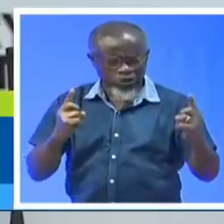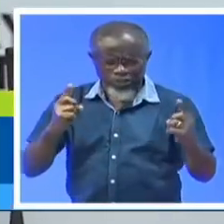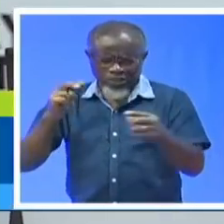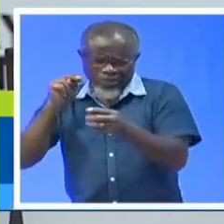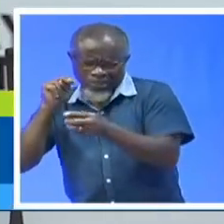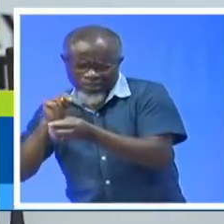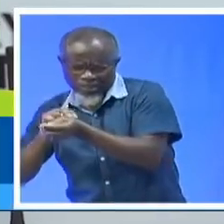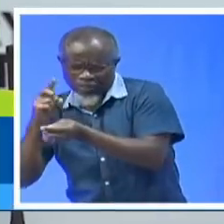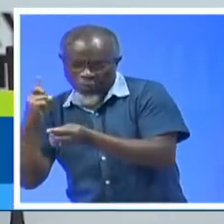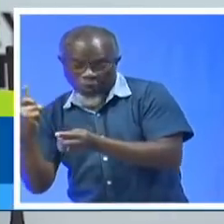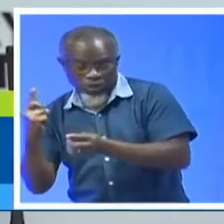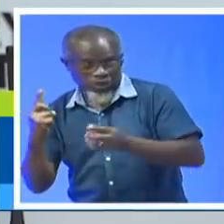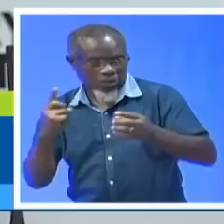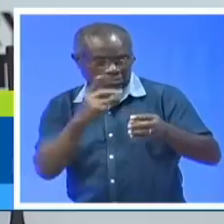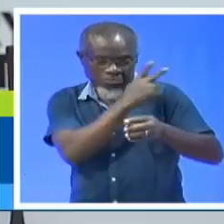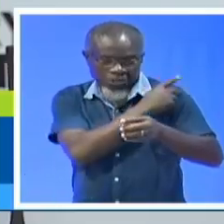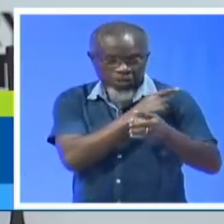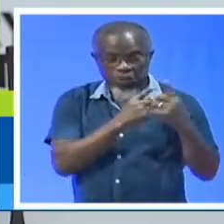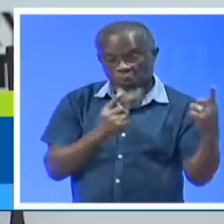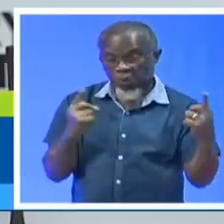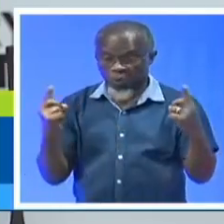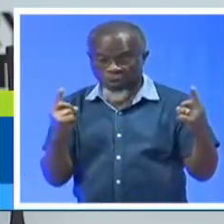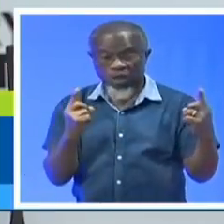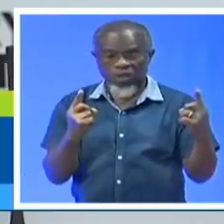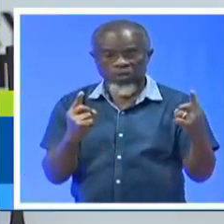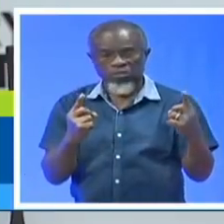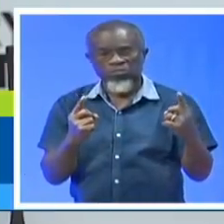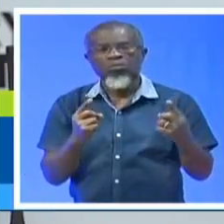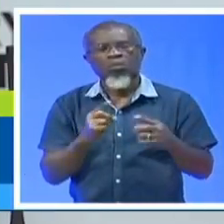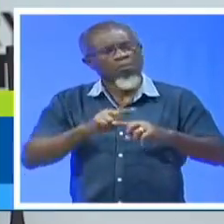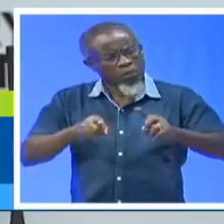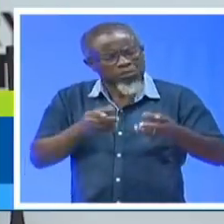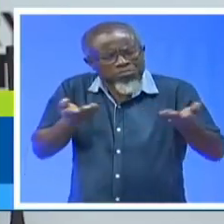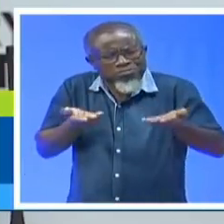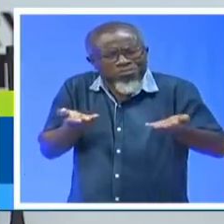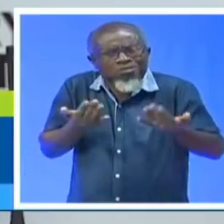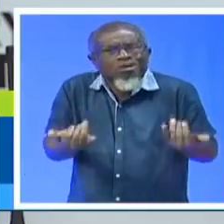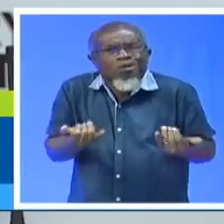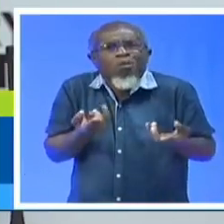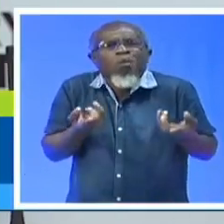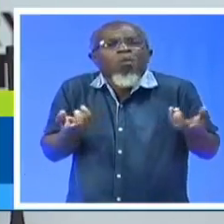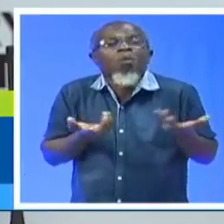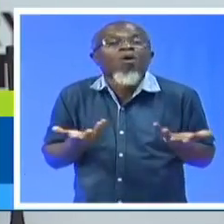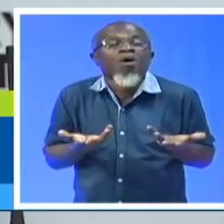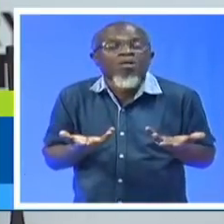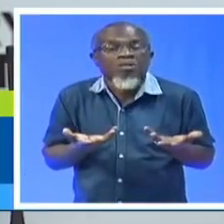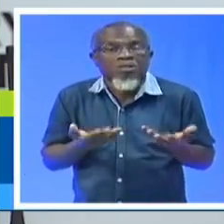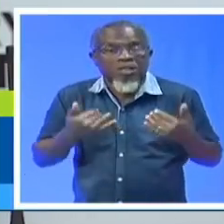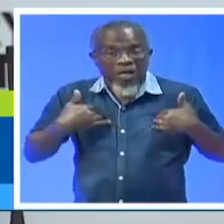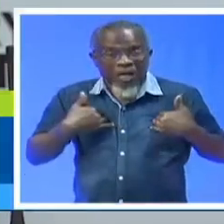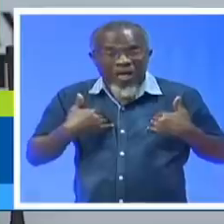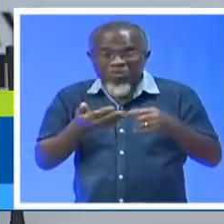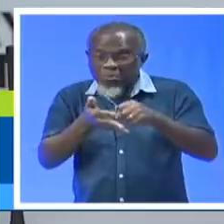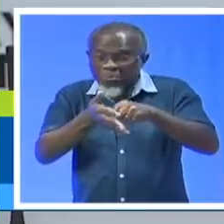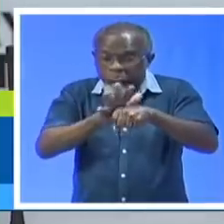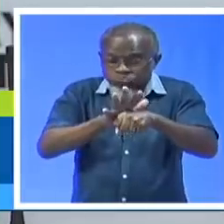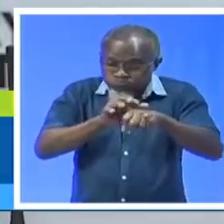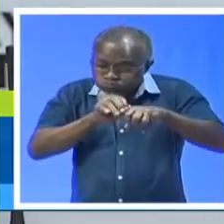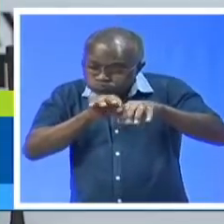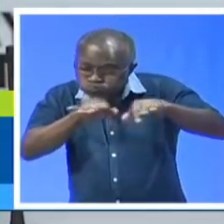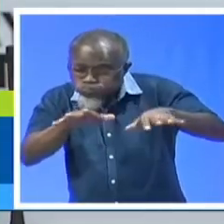an emergency. And I did explain, to make up for the human deficit, since last